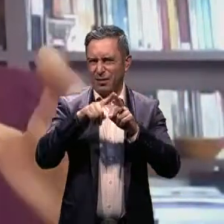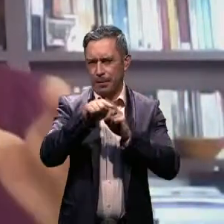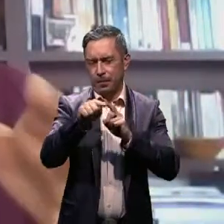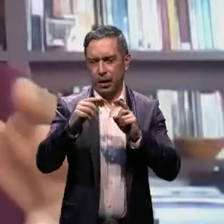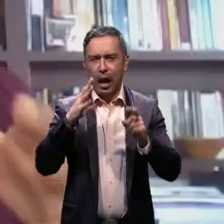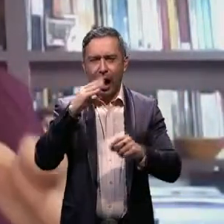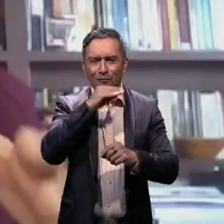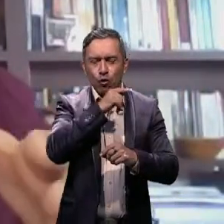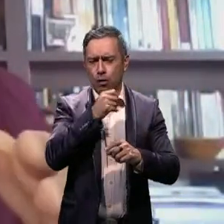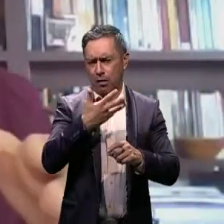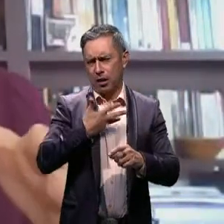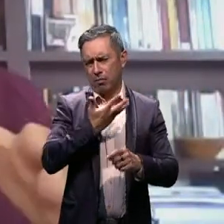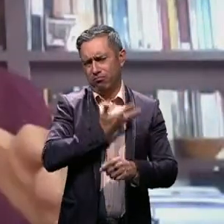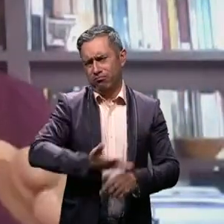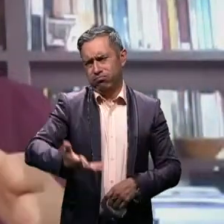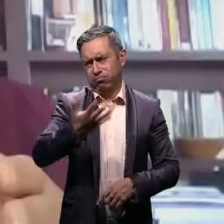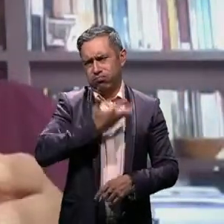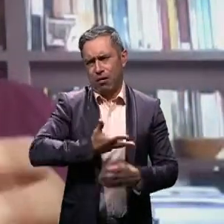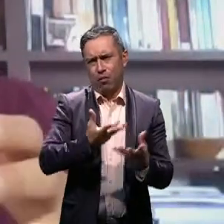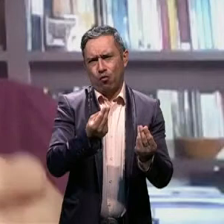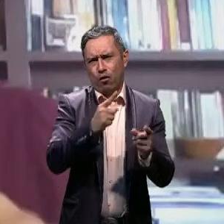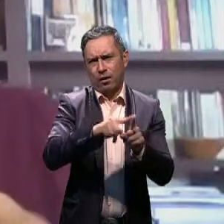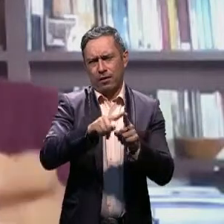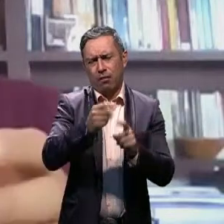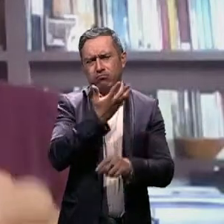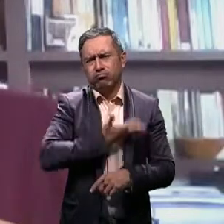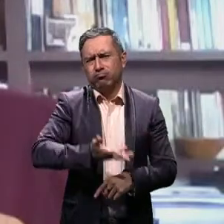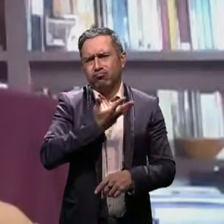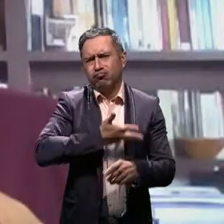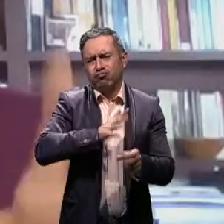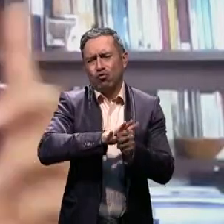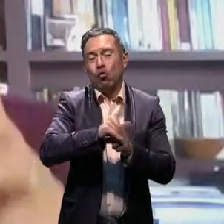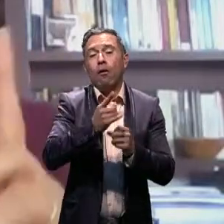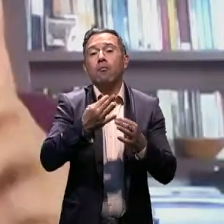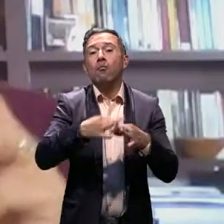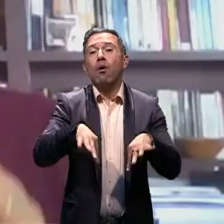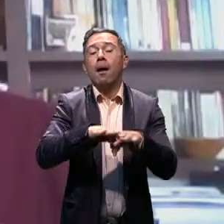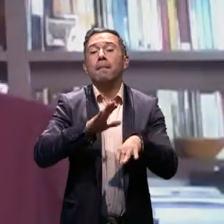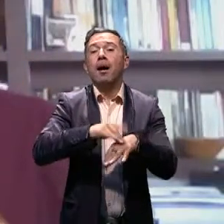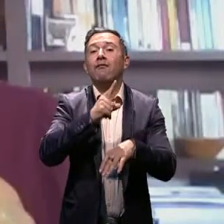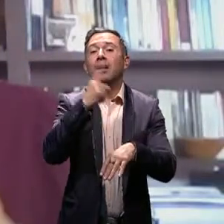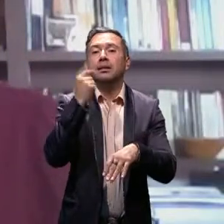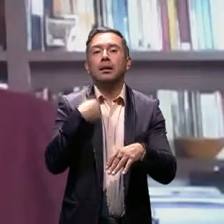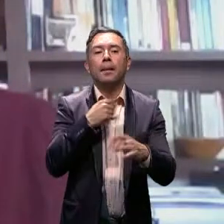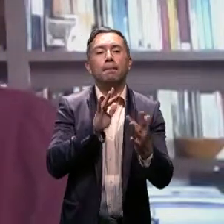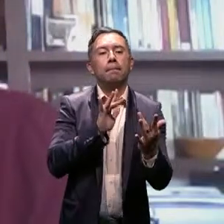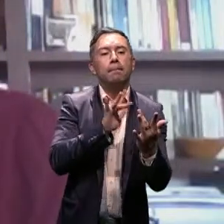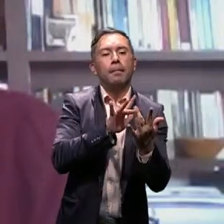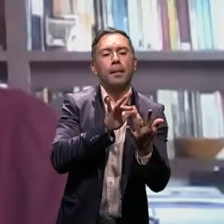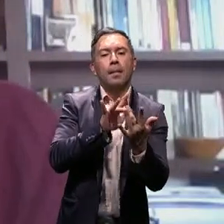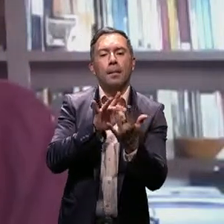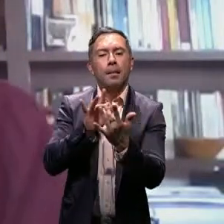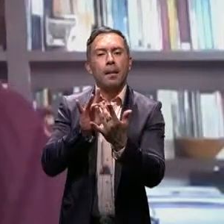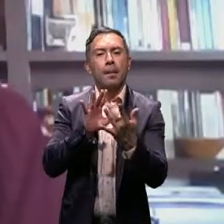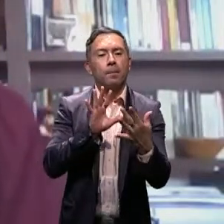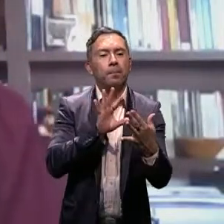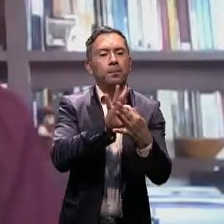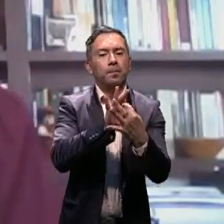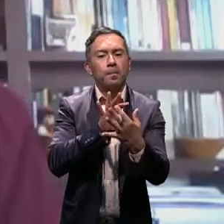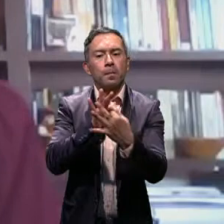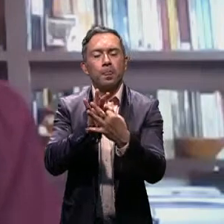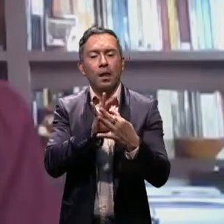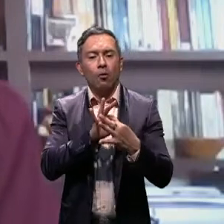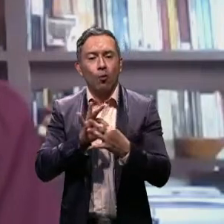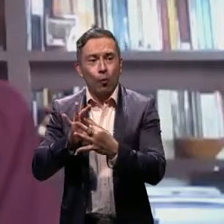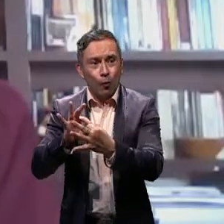naturally leaders, but we have to work with them so that it can be easier and that the activity of